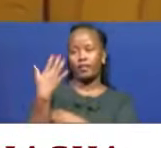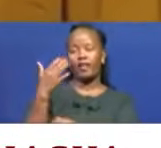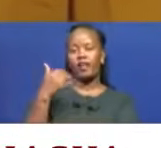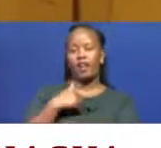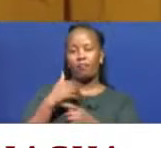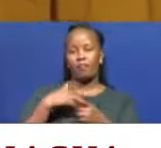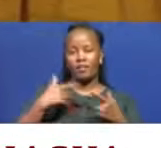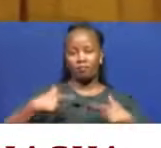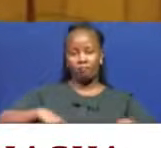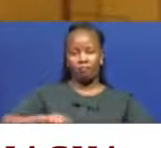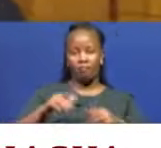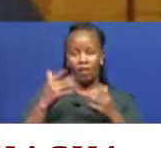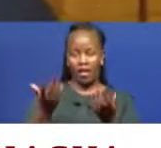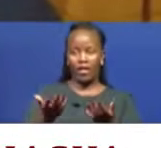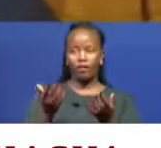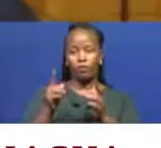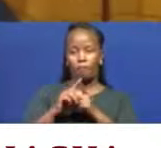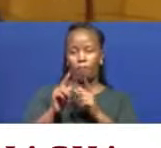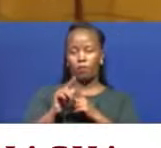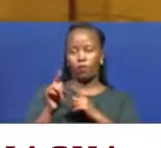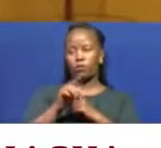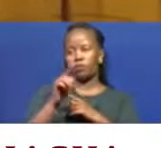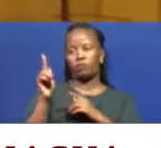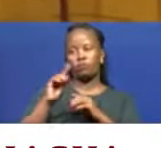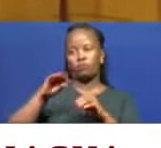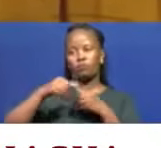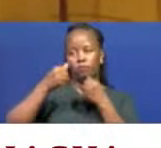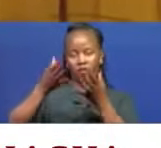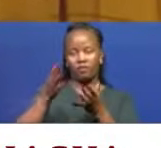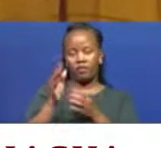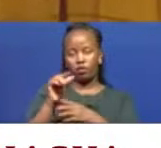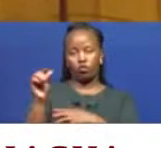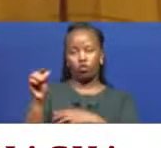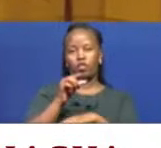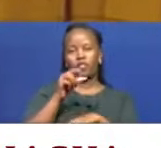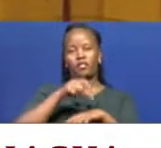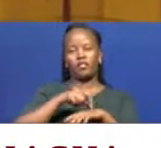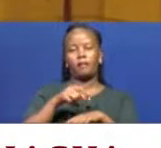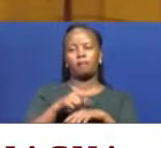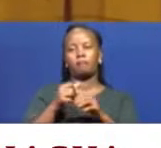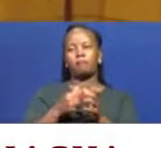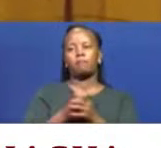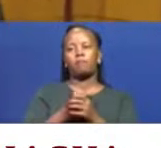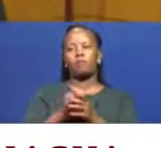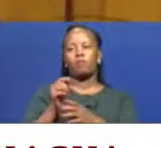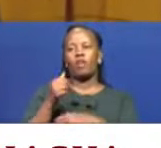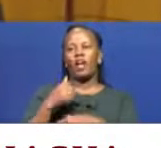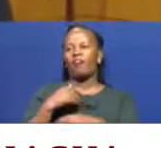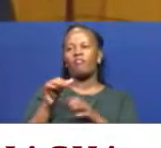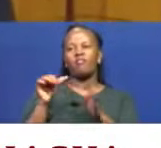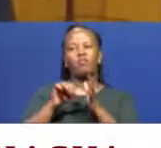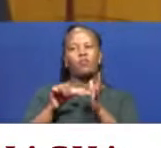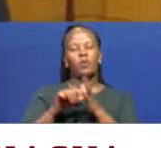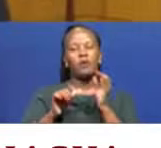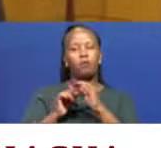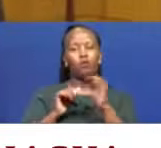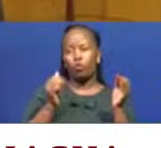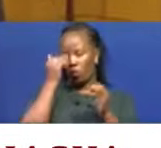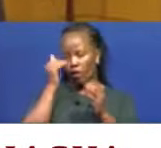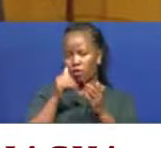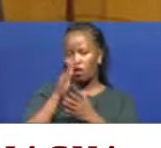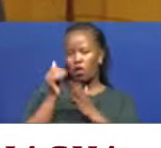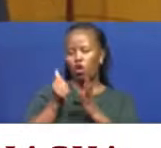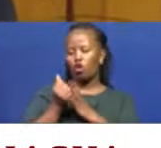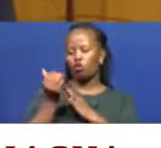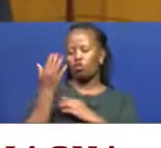allowed, and you will be given those documents in the shortest time possible. We don't have a problem because all those documents are